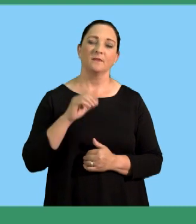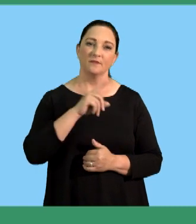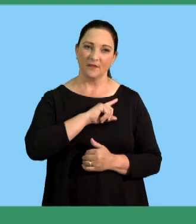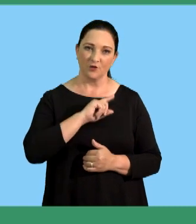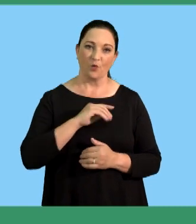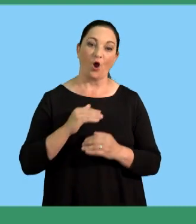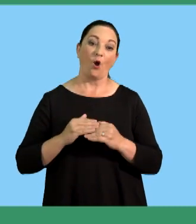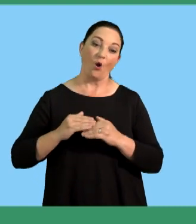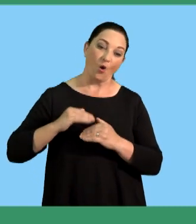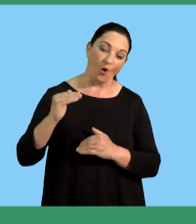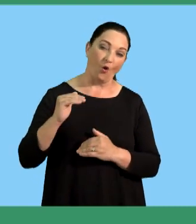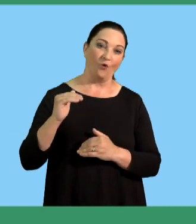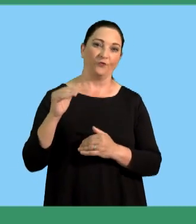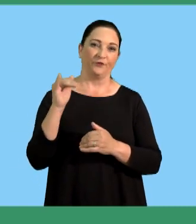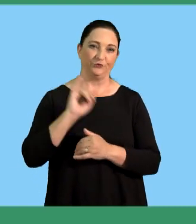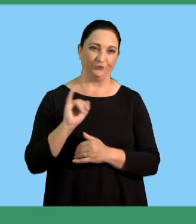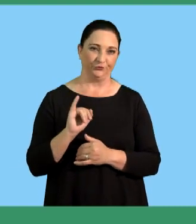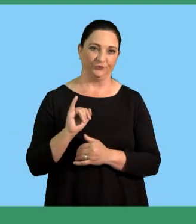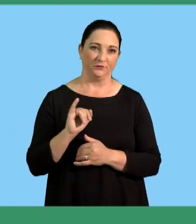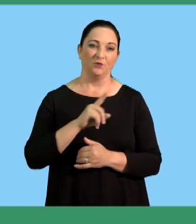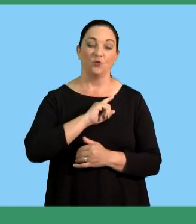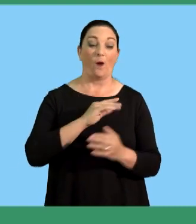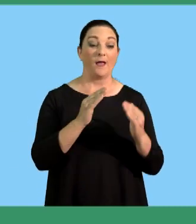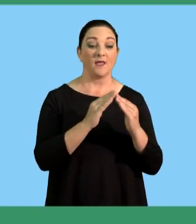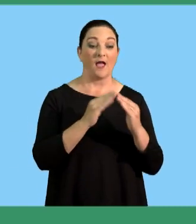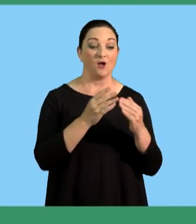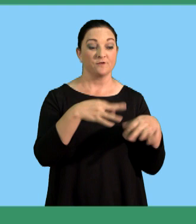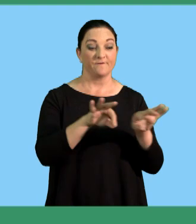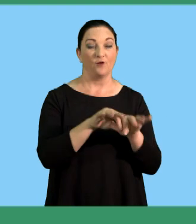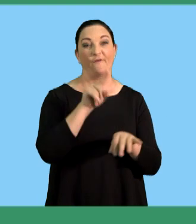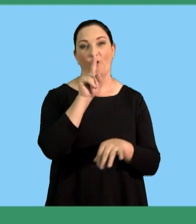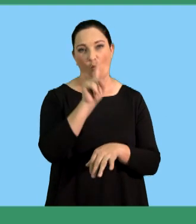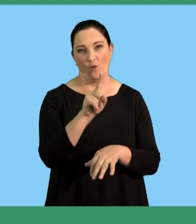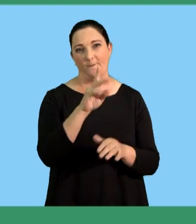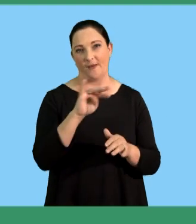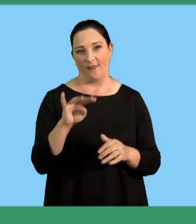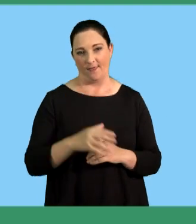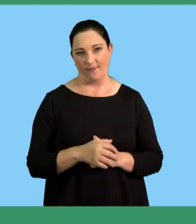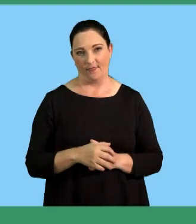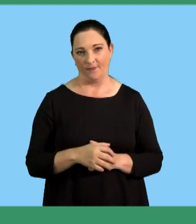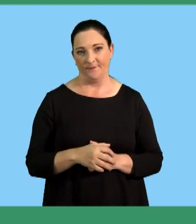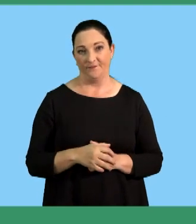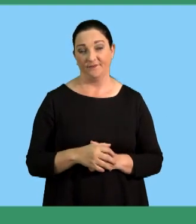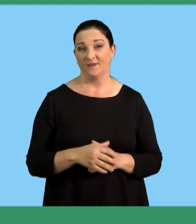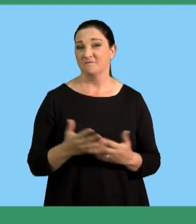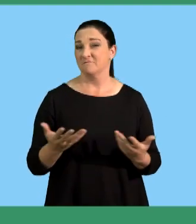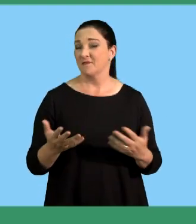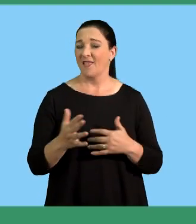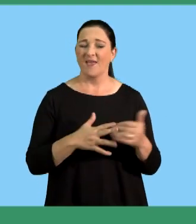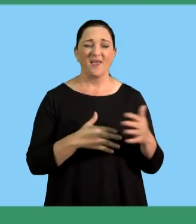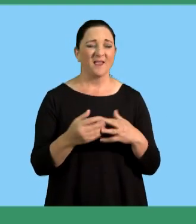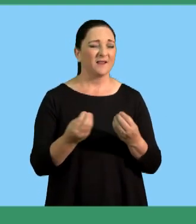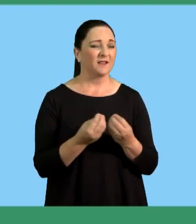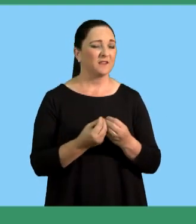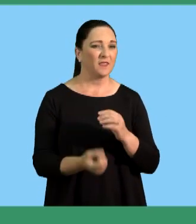there is over insurance because the house value is 1 million. So this is the value of the house. So this is to say,